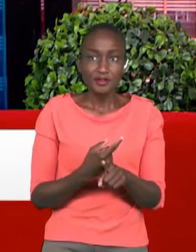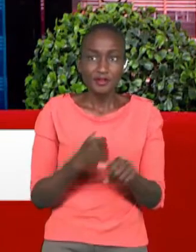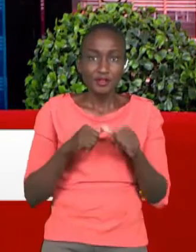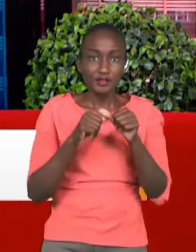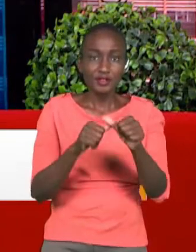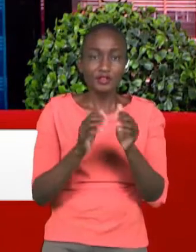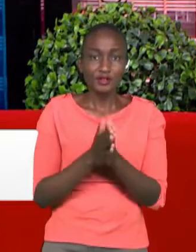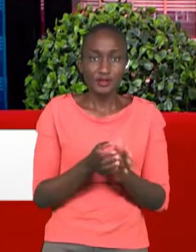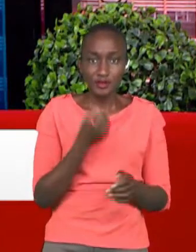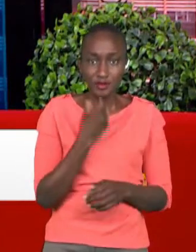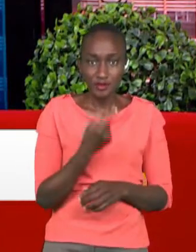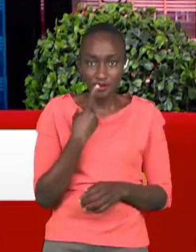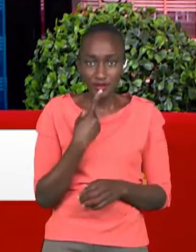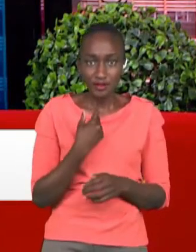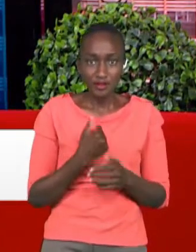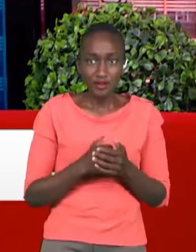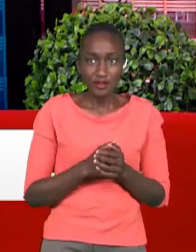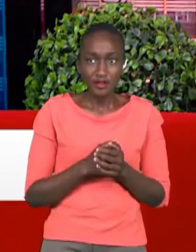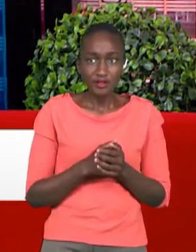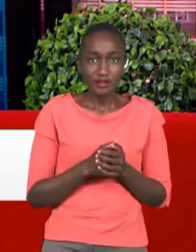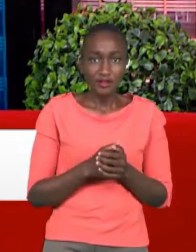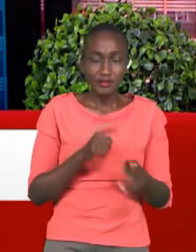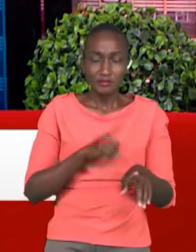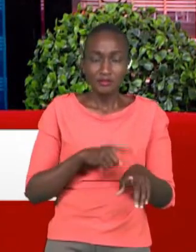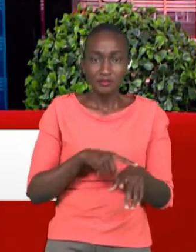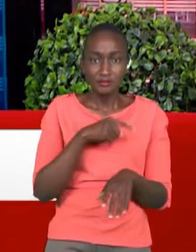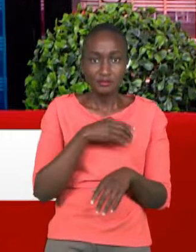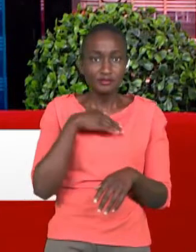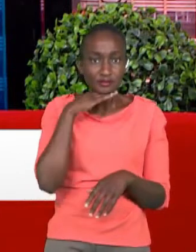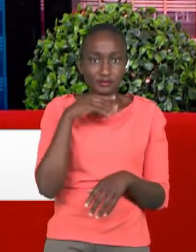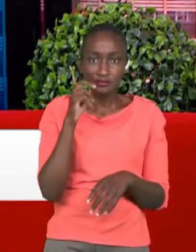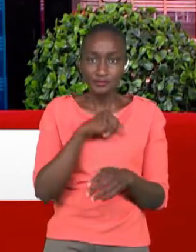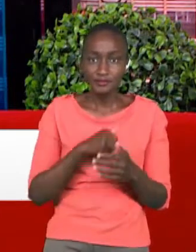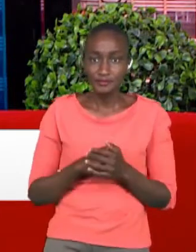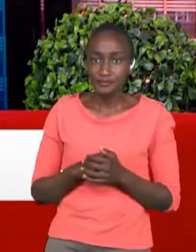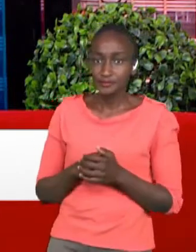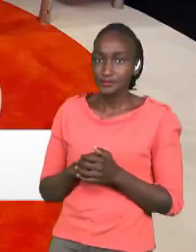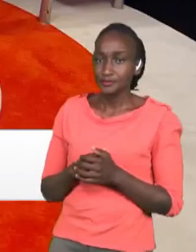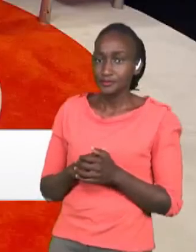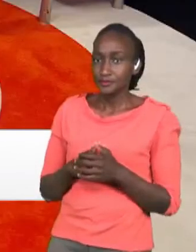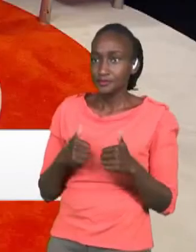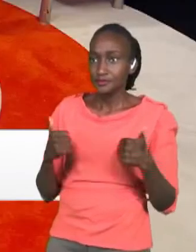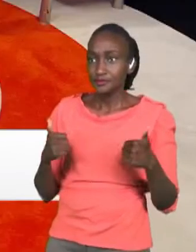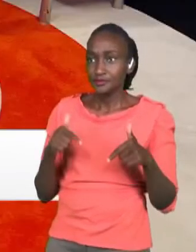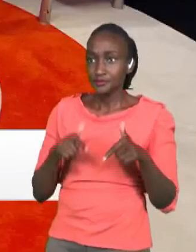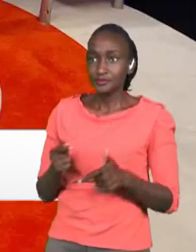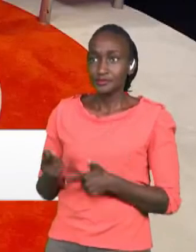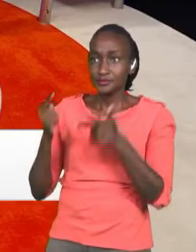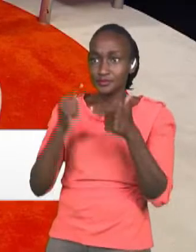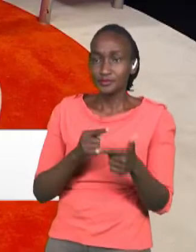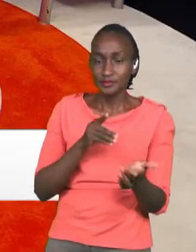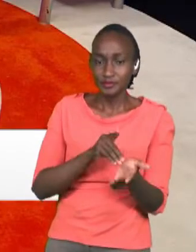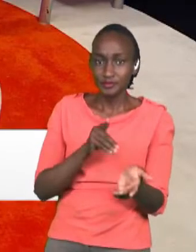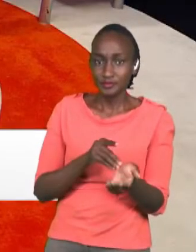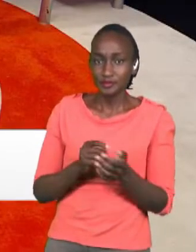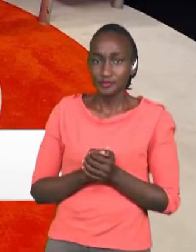with the medicine till your last breath. All right. So now, Farah, this brings me as a practitioner.